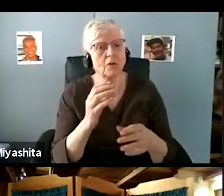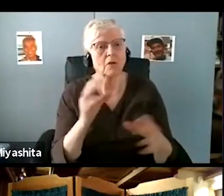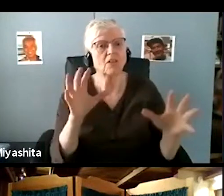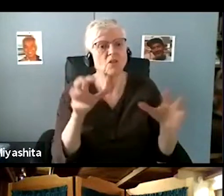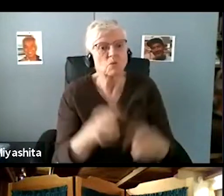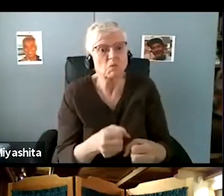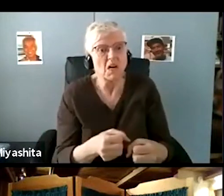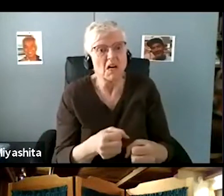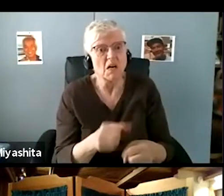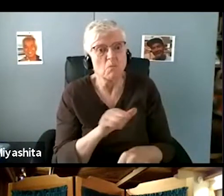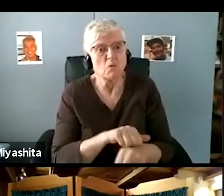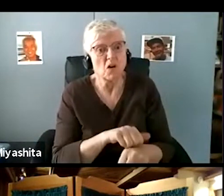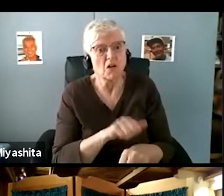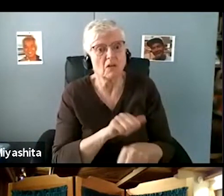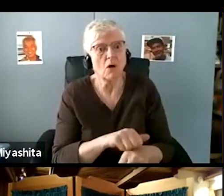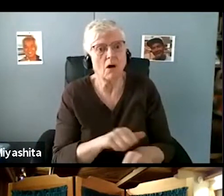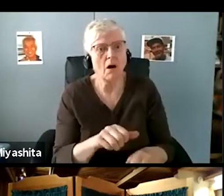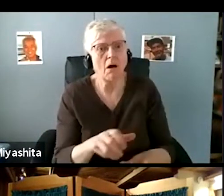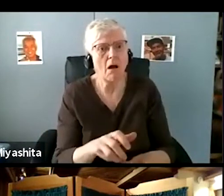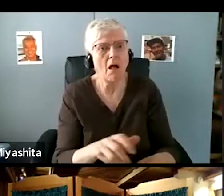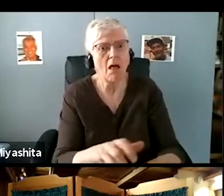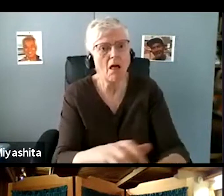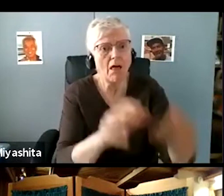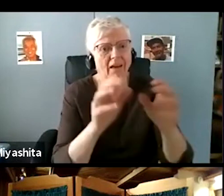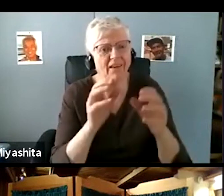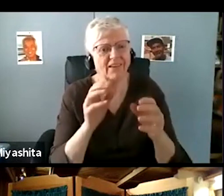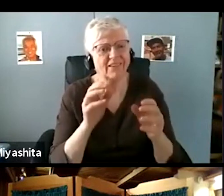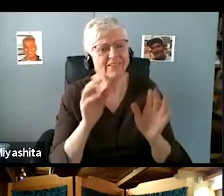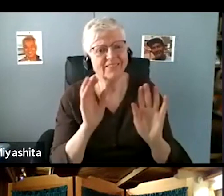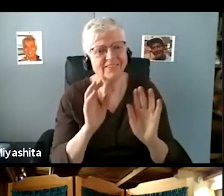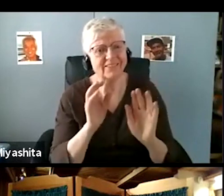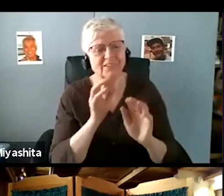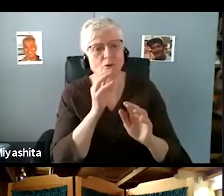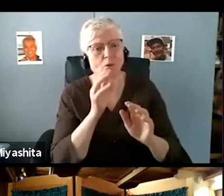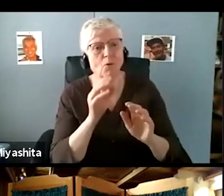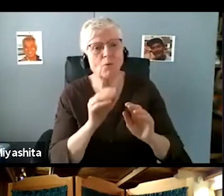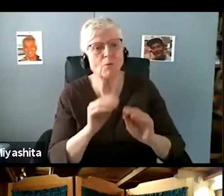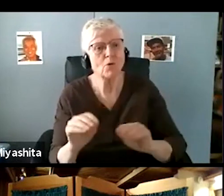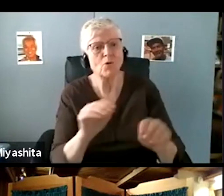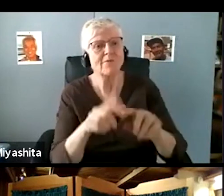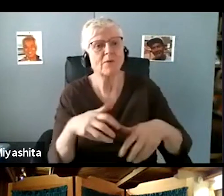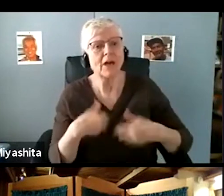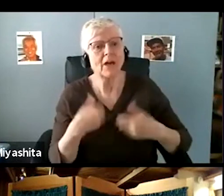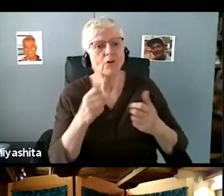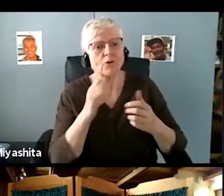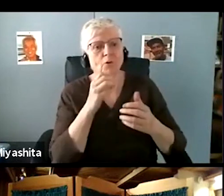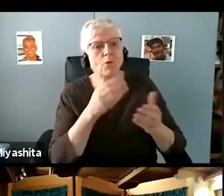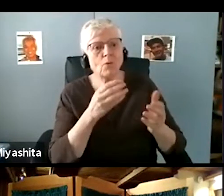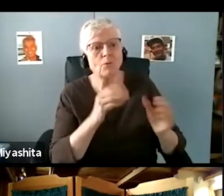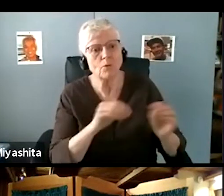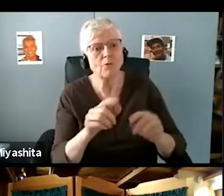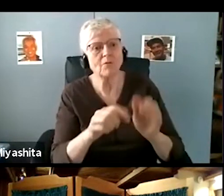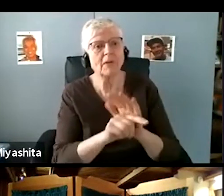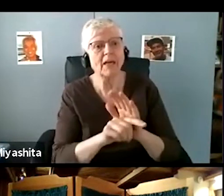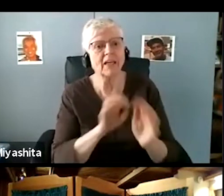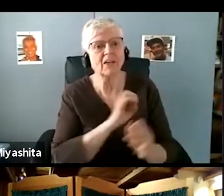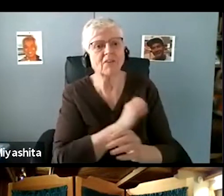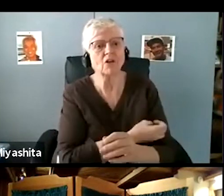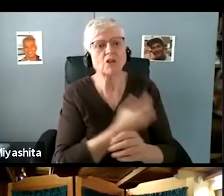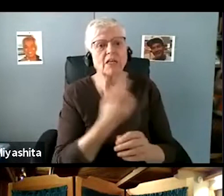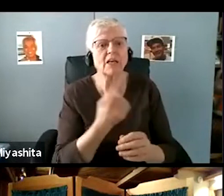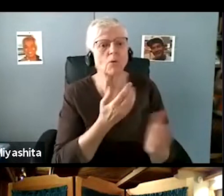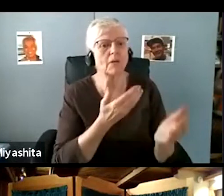act from anger or not to act from negative energy, because it will only bring negative, right?